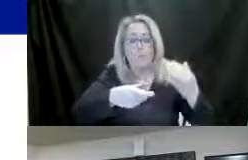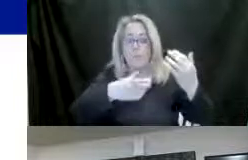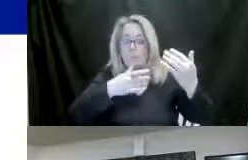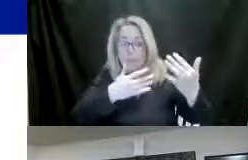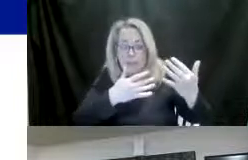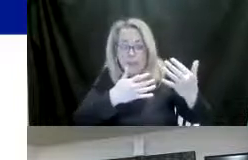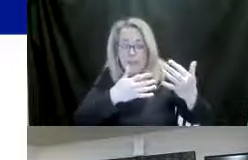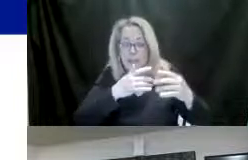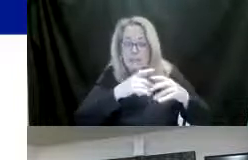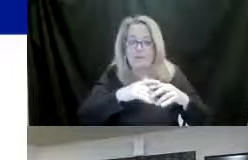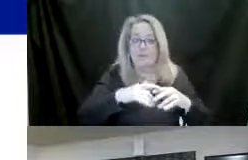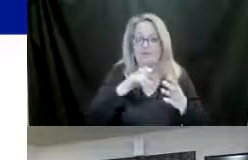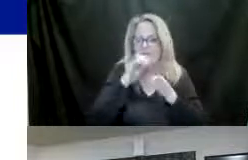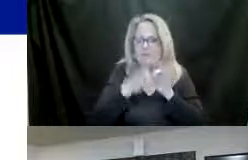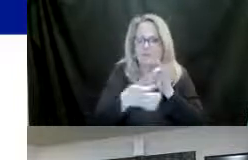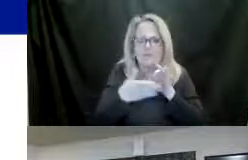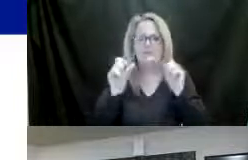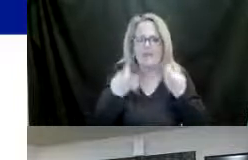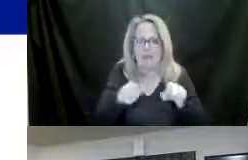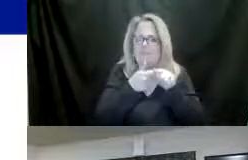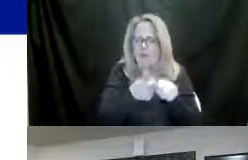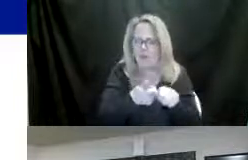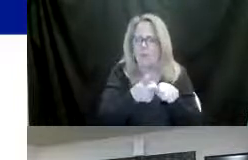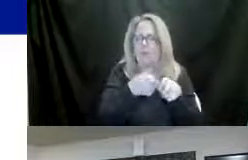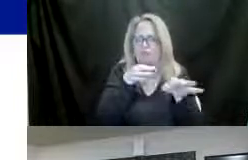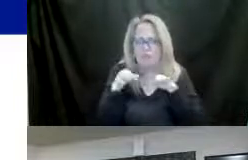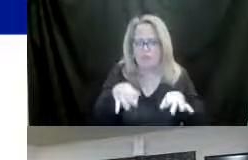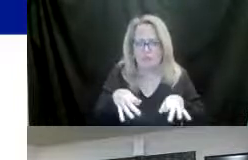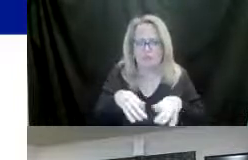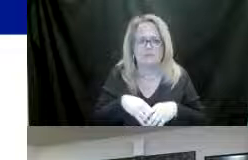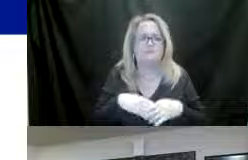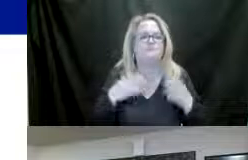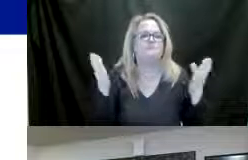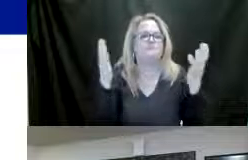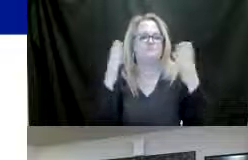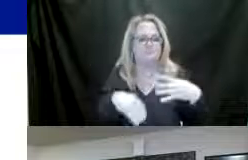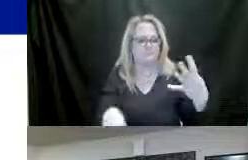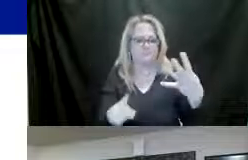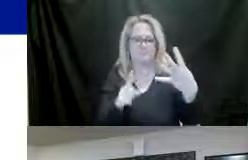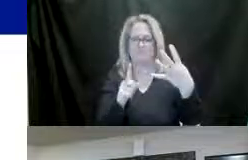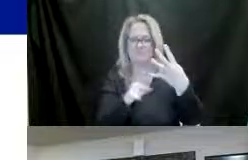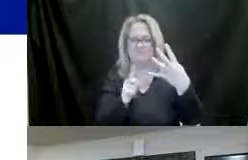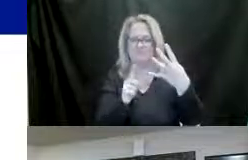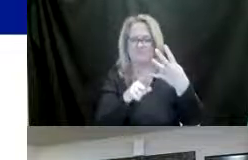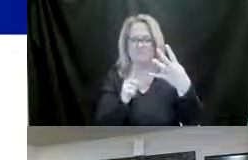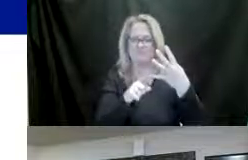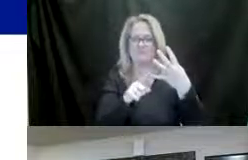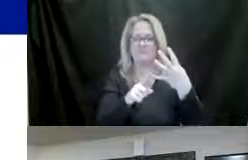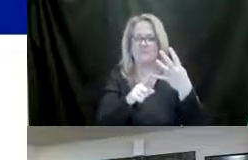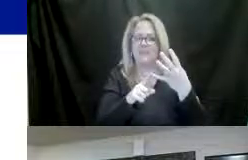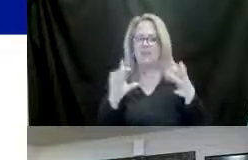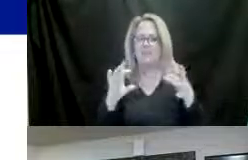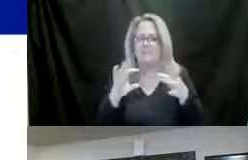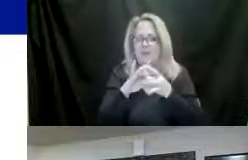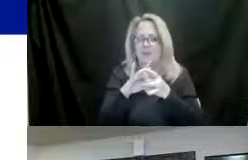those kind of very simple types of things. And then combiners. This is getting closer to 24 months developmentally, where